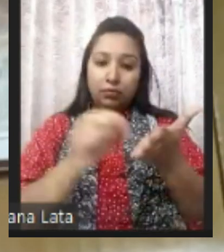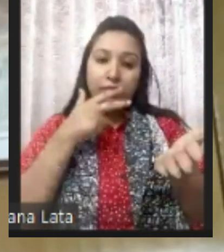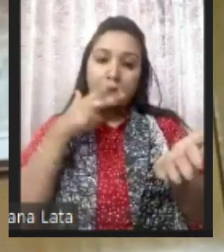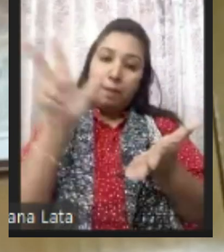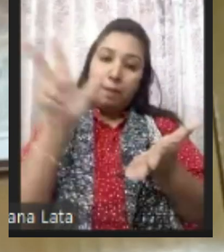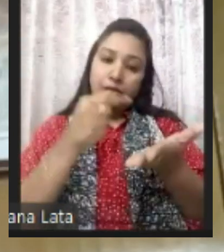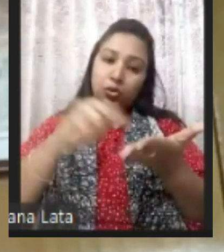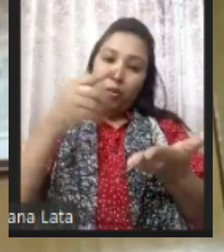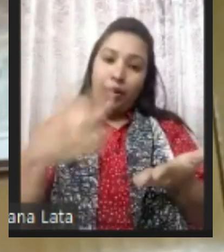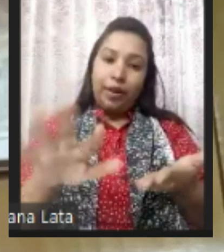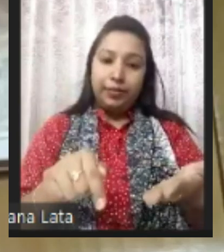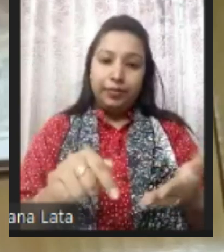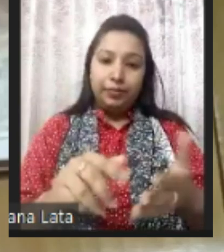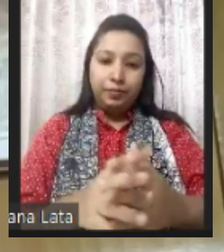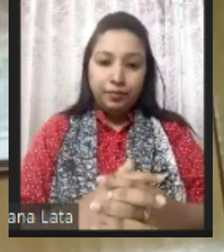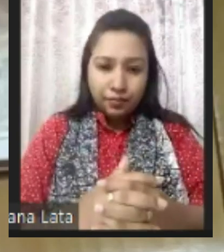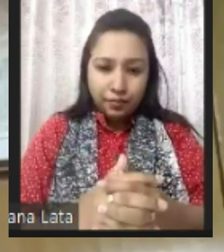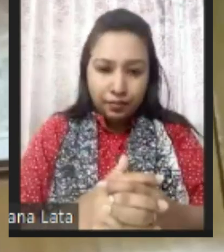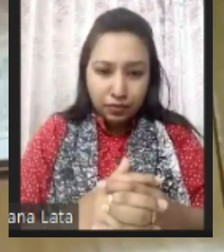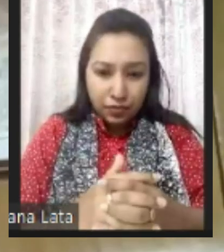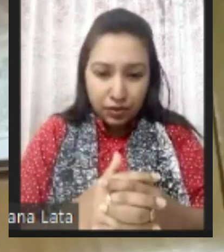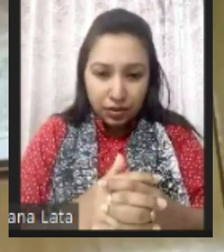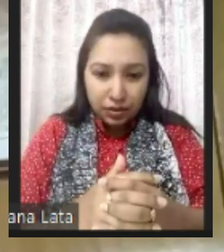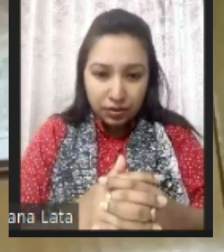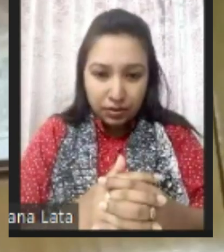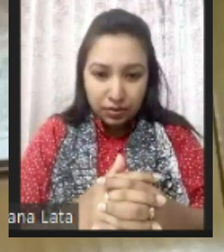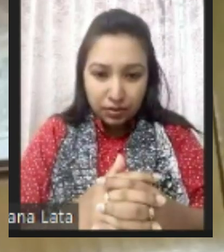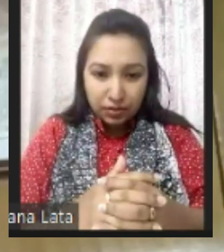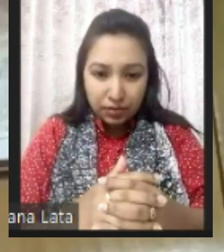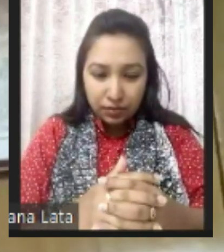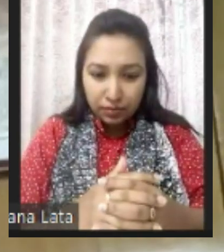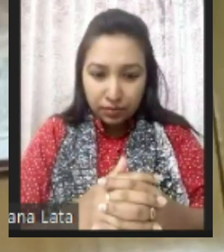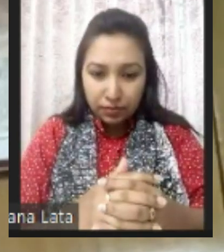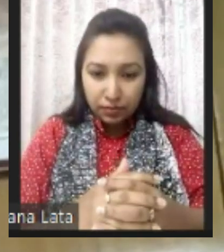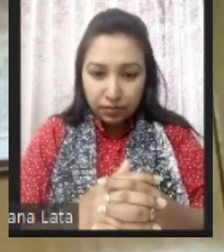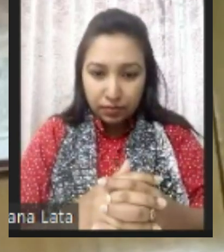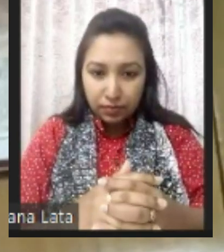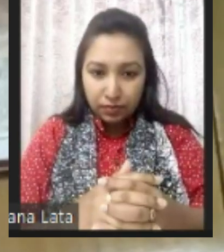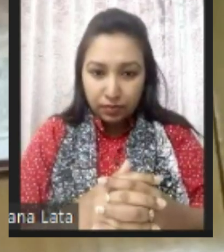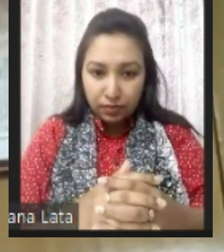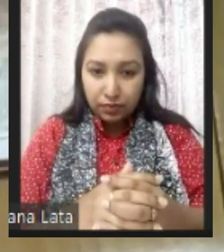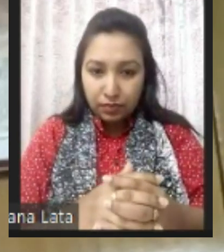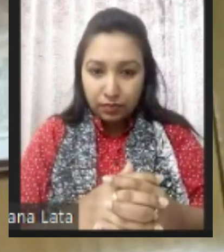digital services and accessibility of the persons with disabilities